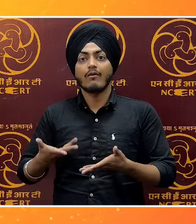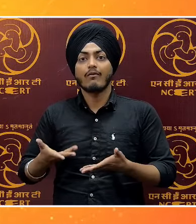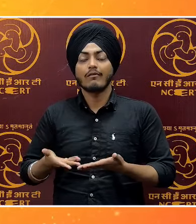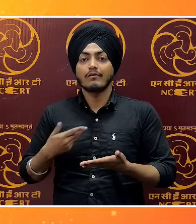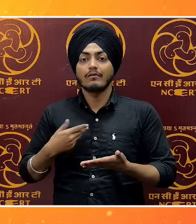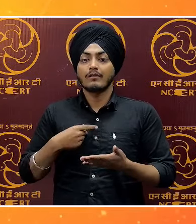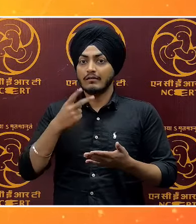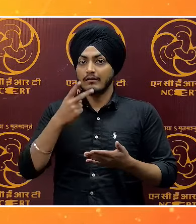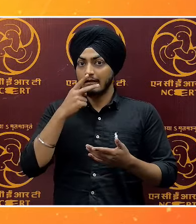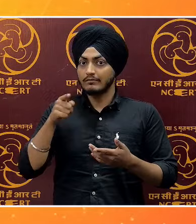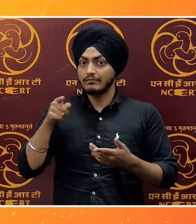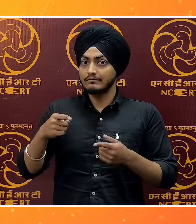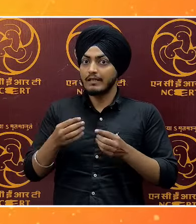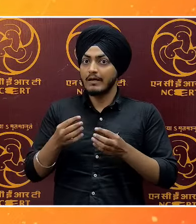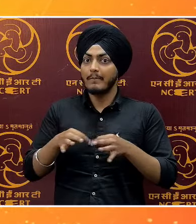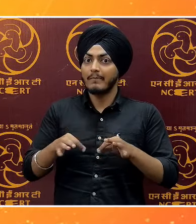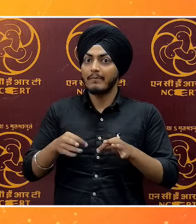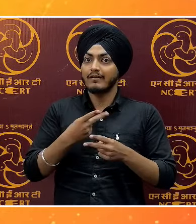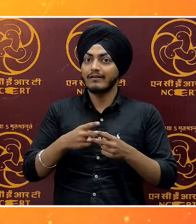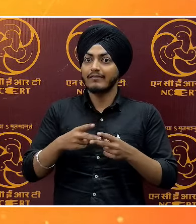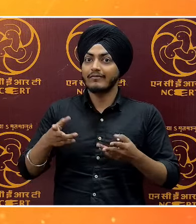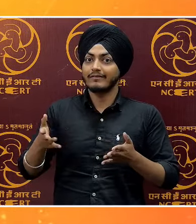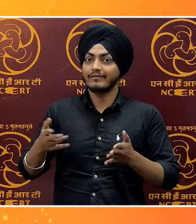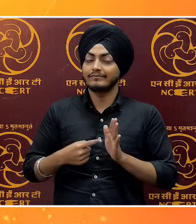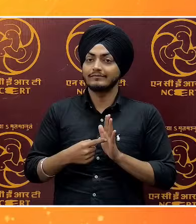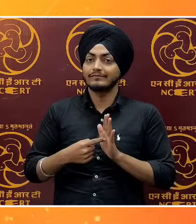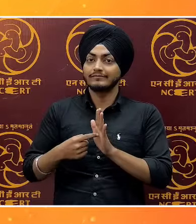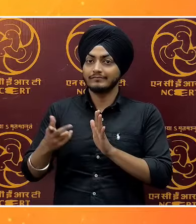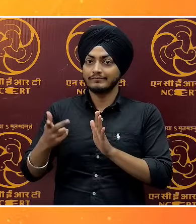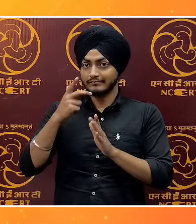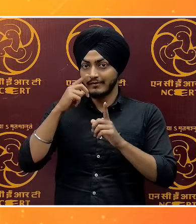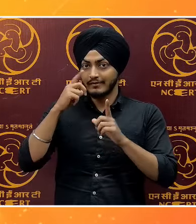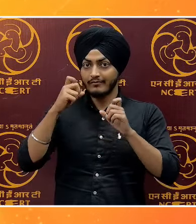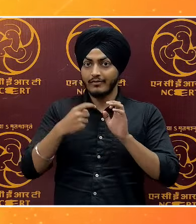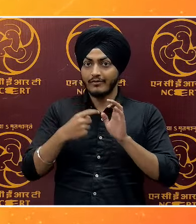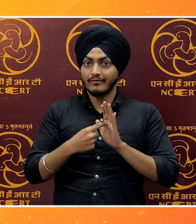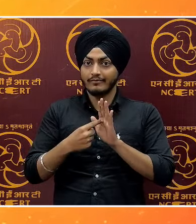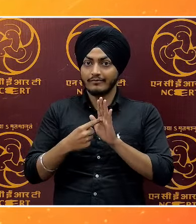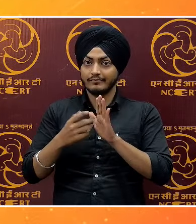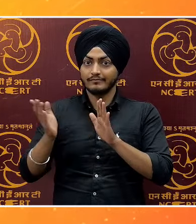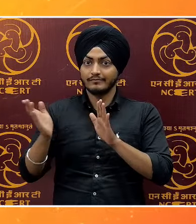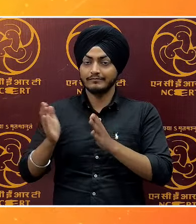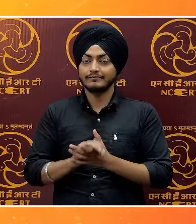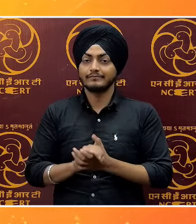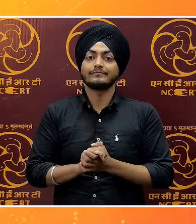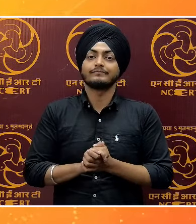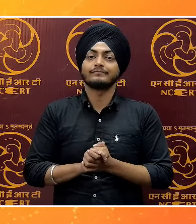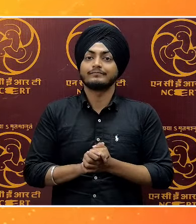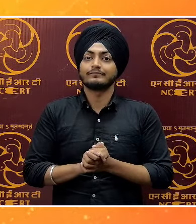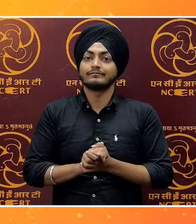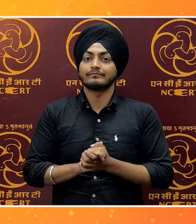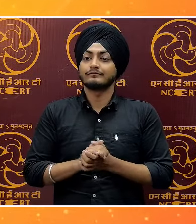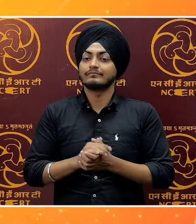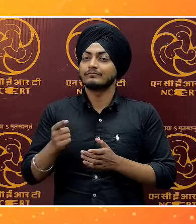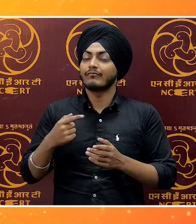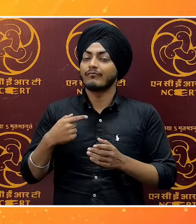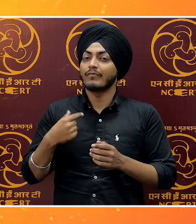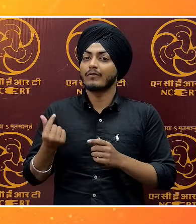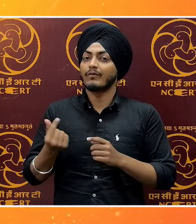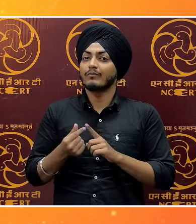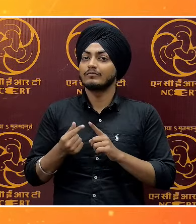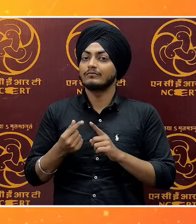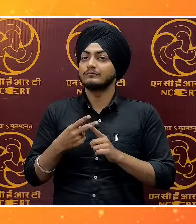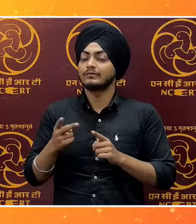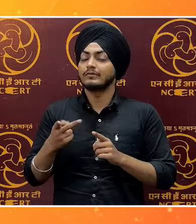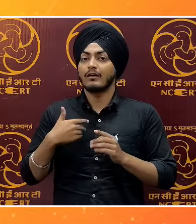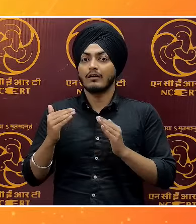can see the towers I have used. This is a reusable towers I have been used. The units used